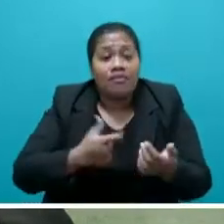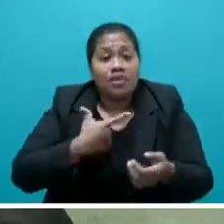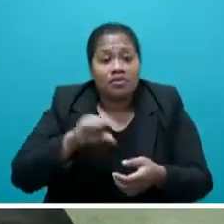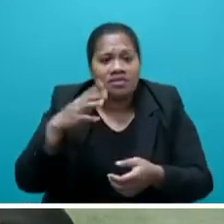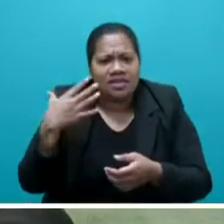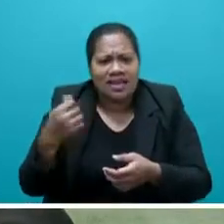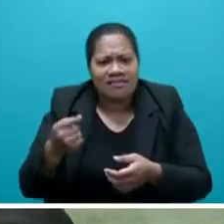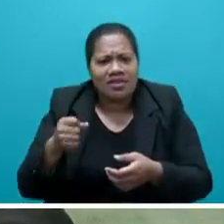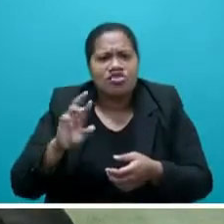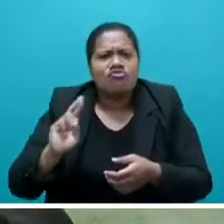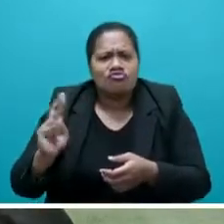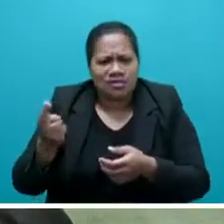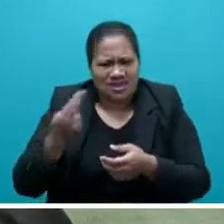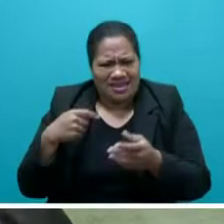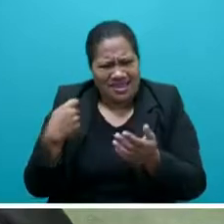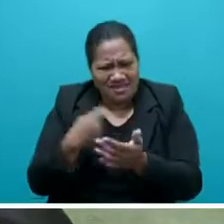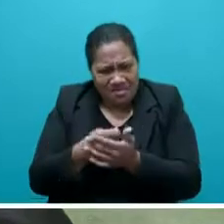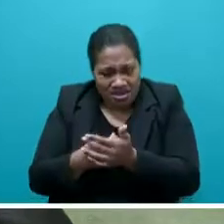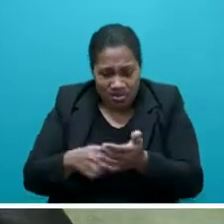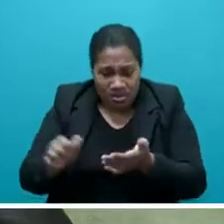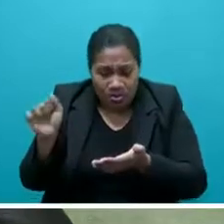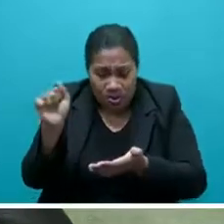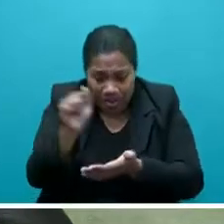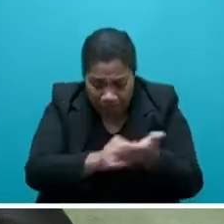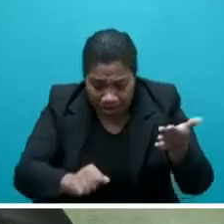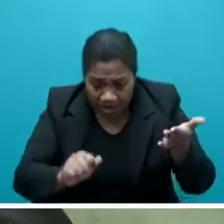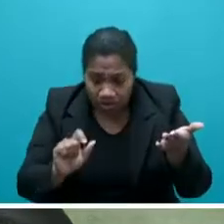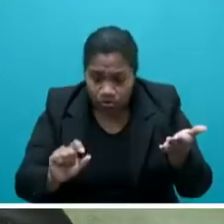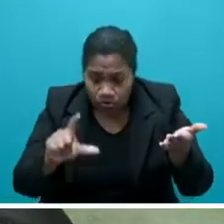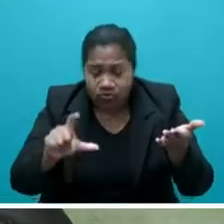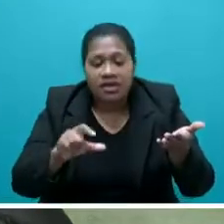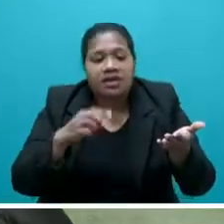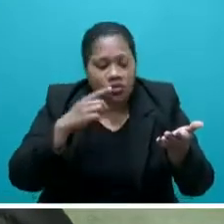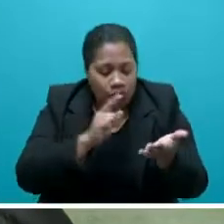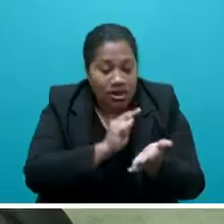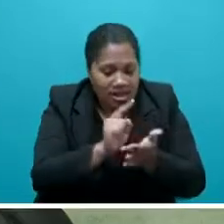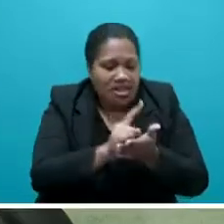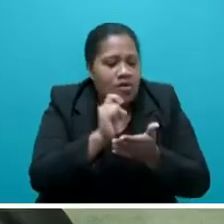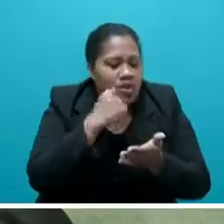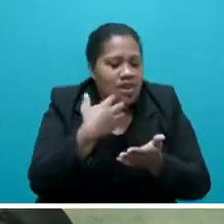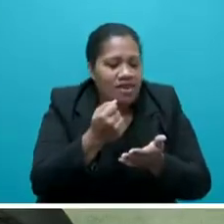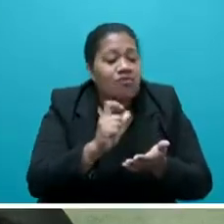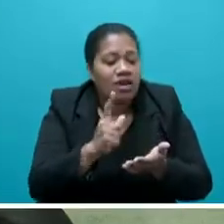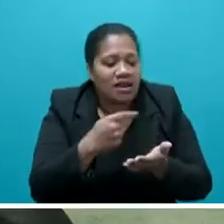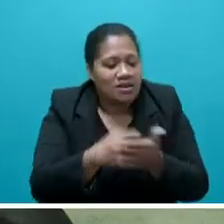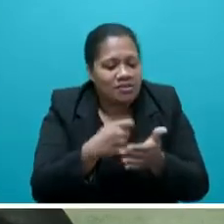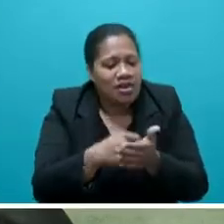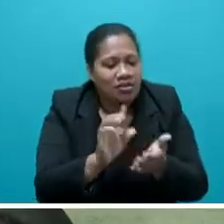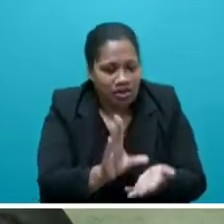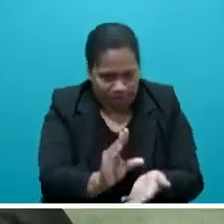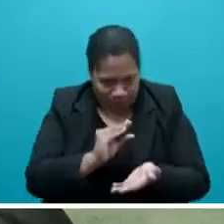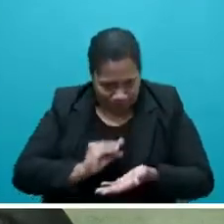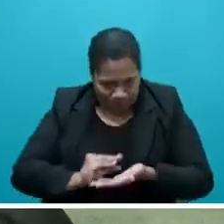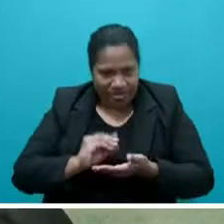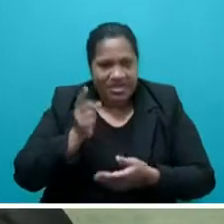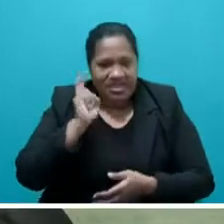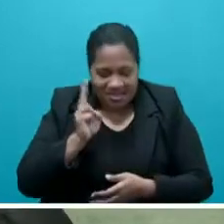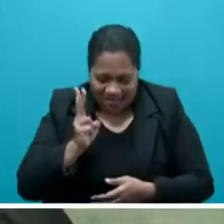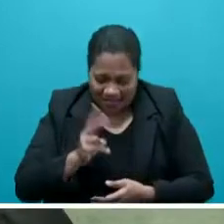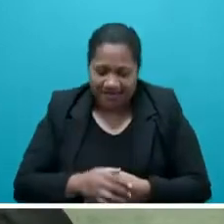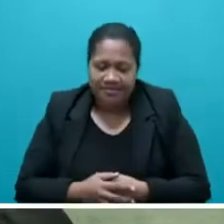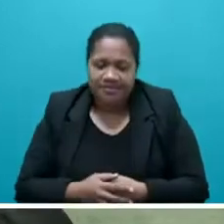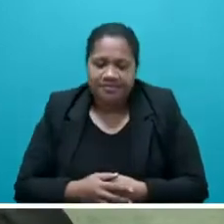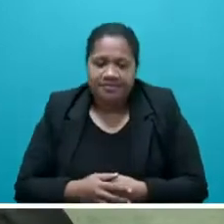of your funds goes up. That's why till today, we have one of the highest rates of returns